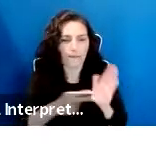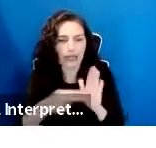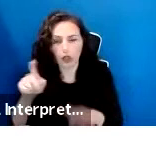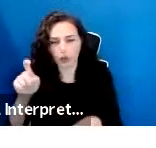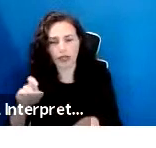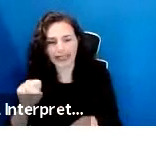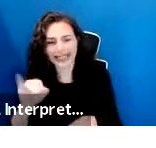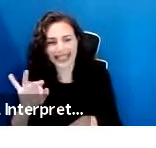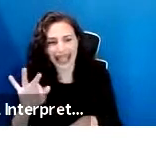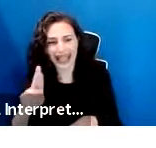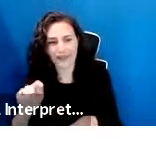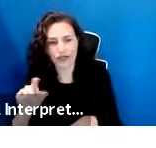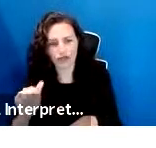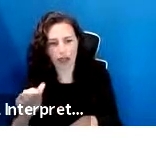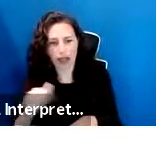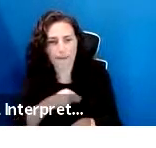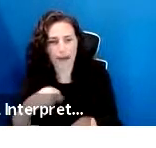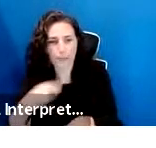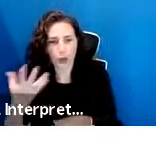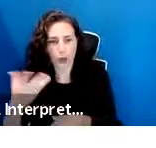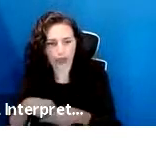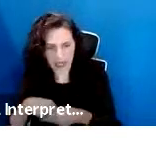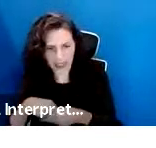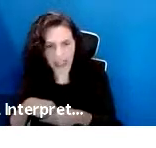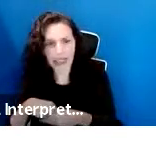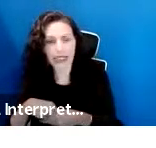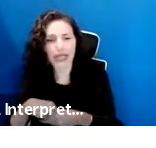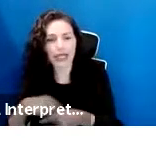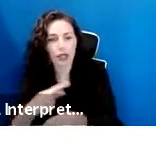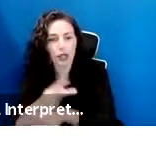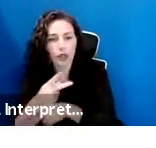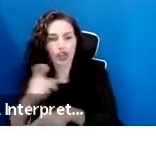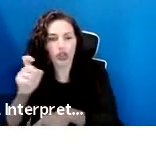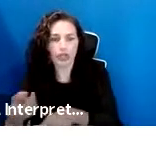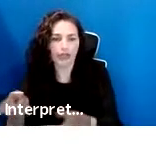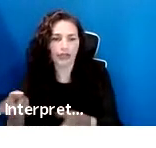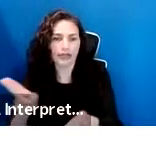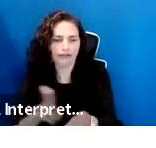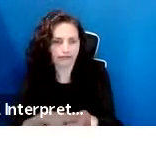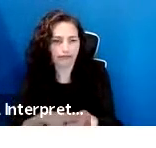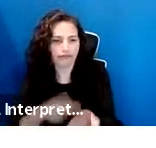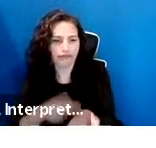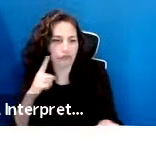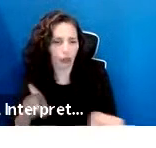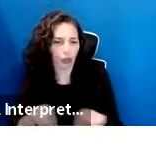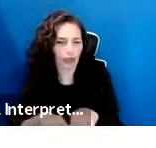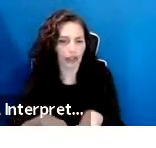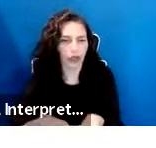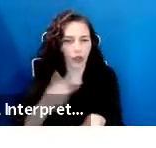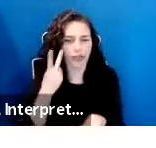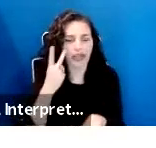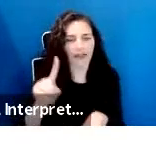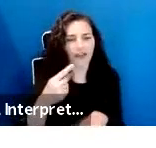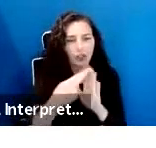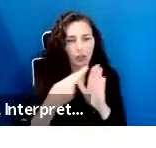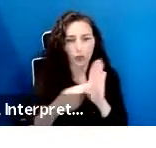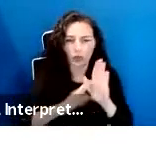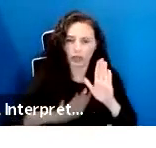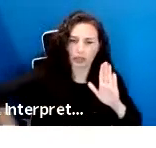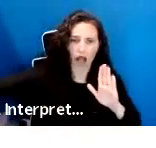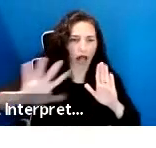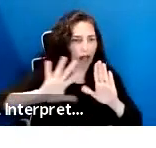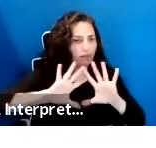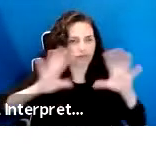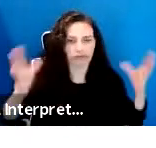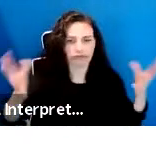members on your production, you would need to sign a union contract as well. As you can see in this Rule 1, it does apply across the globe.